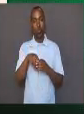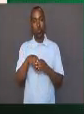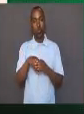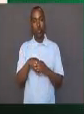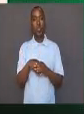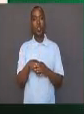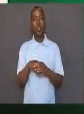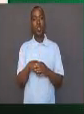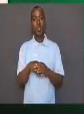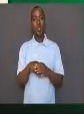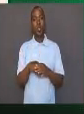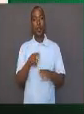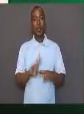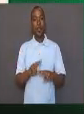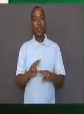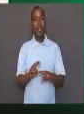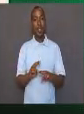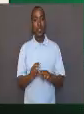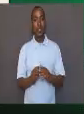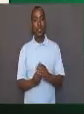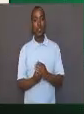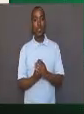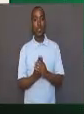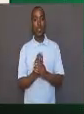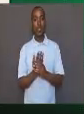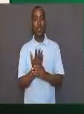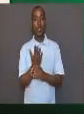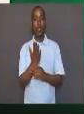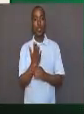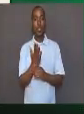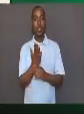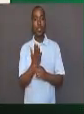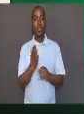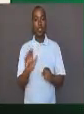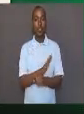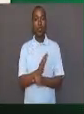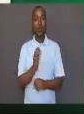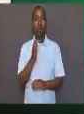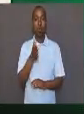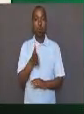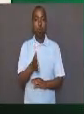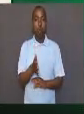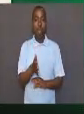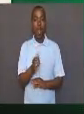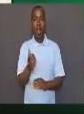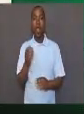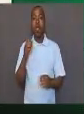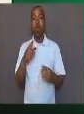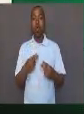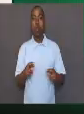mature and produce eggs that are passed through the feces and